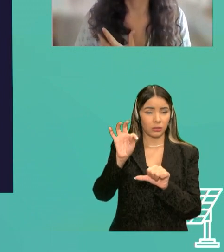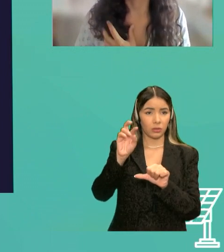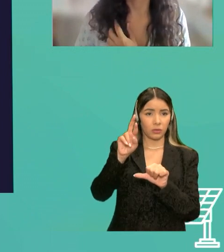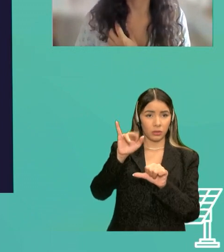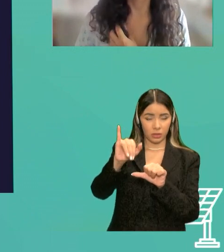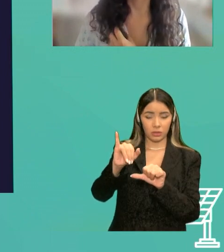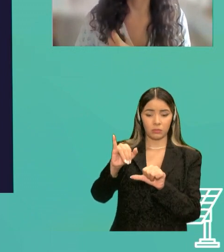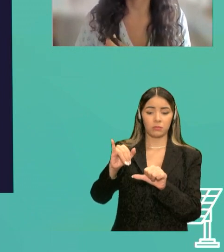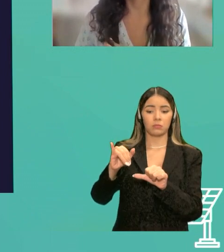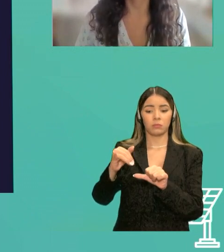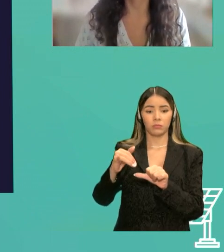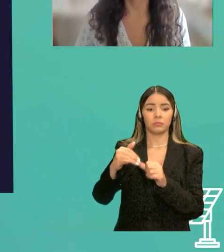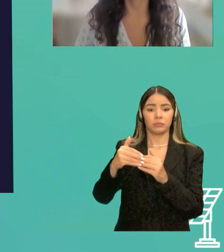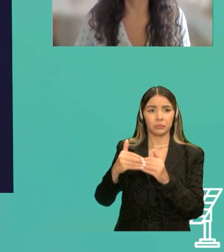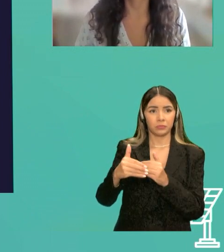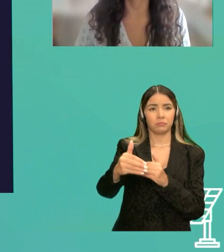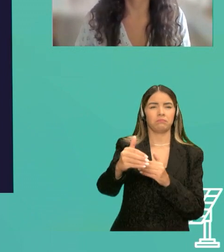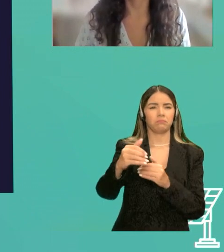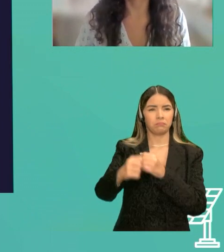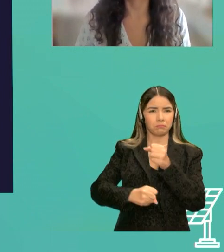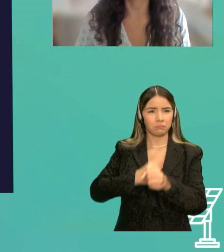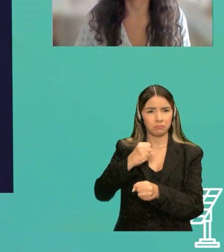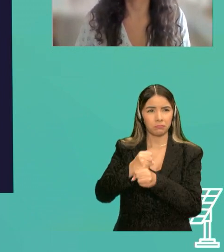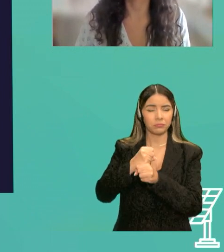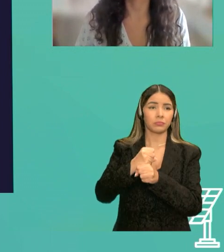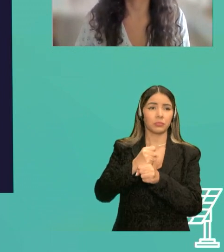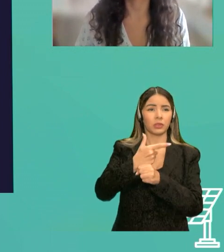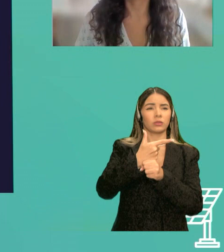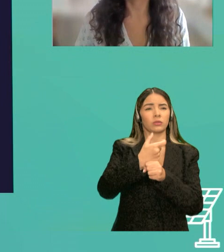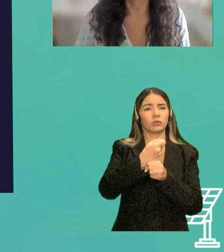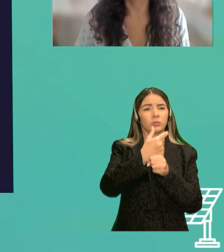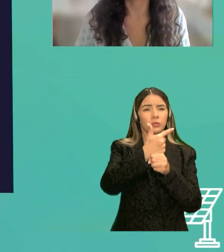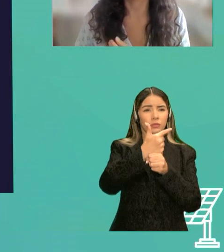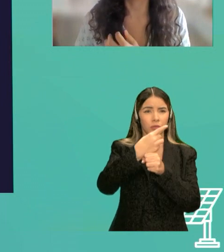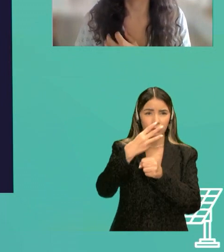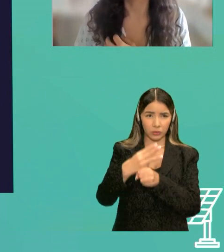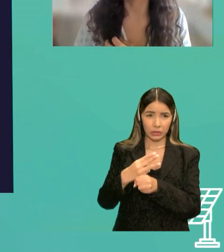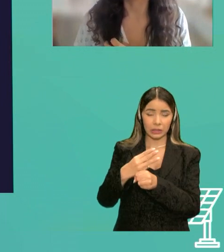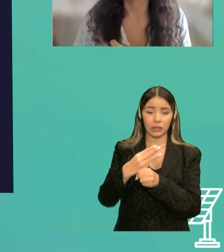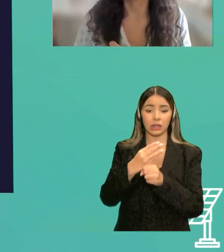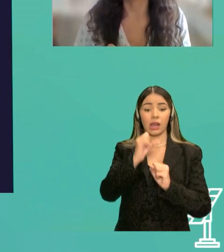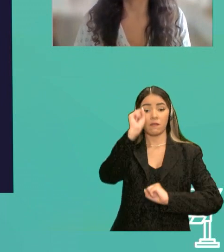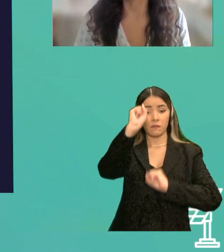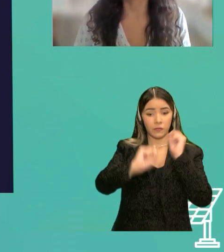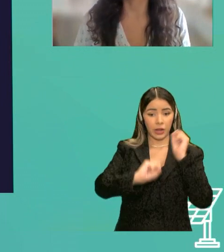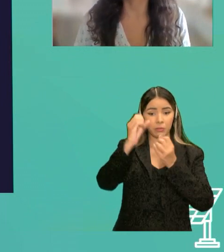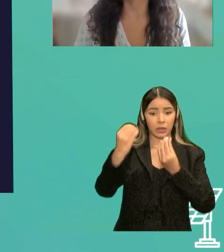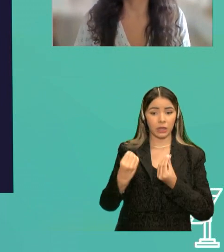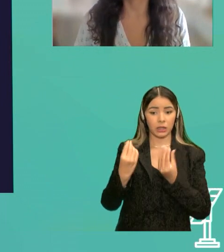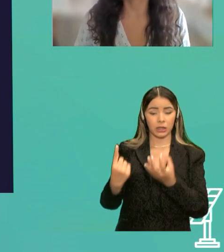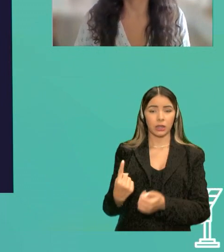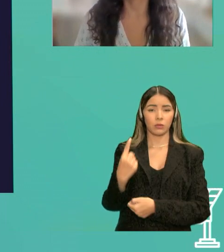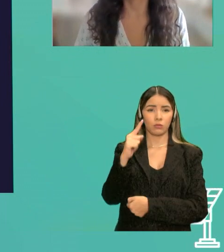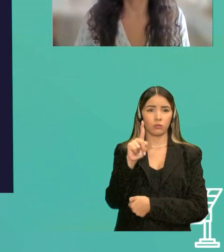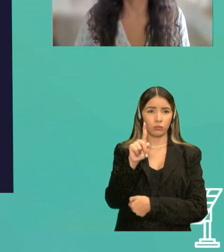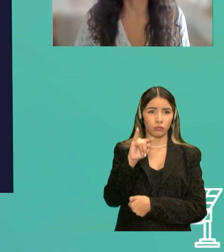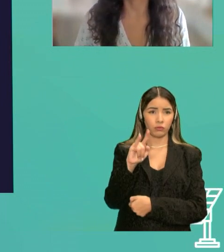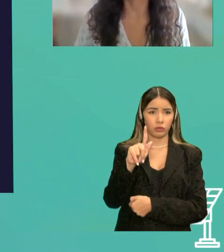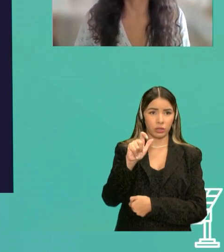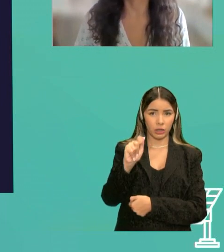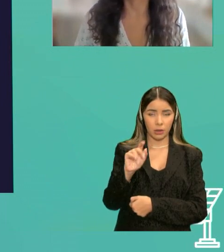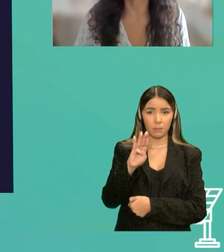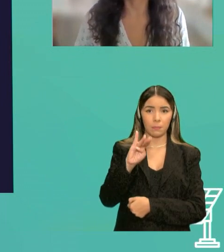year. So in 2023, in 1 year, we'll have the capacity to deliver 1 gigawatt, and we'll